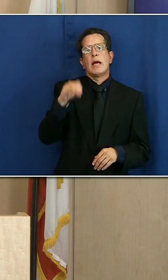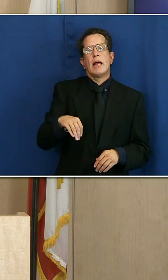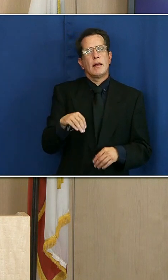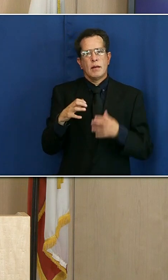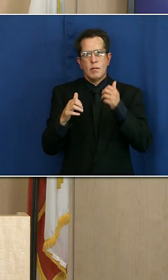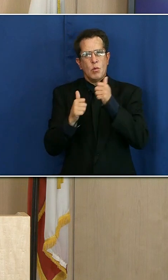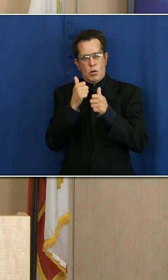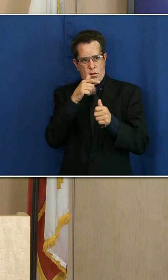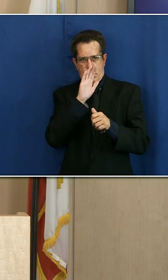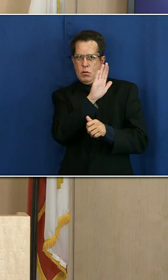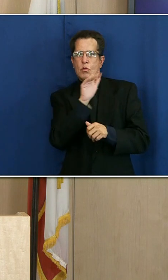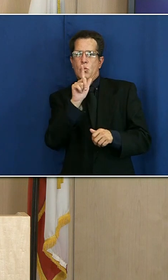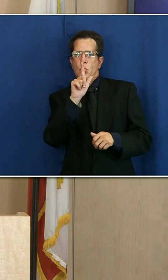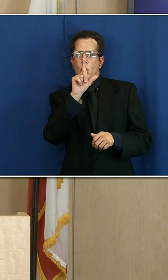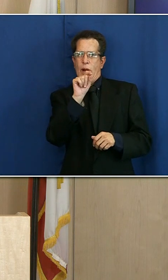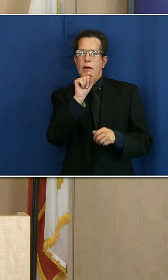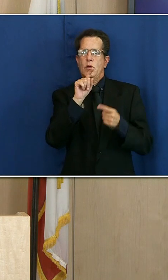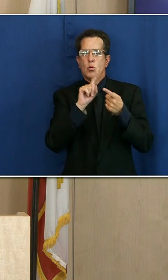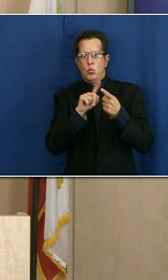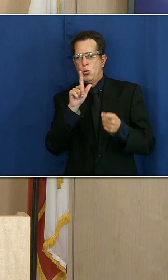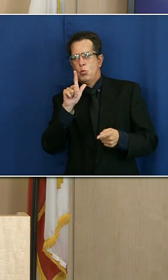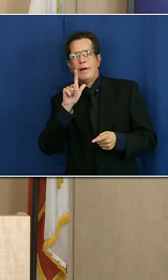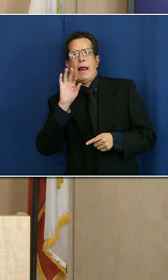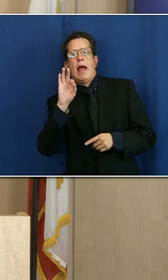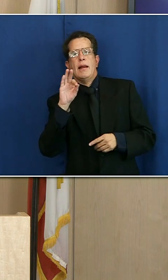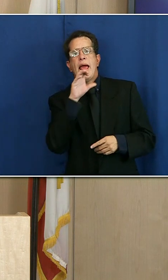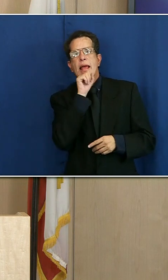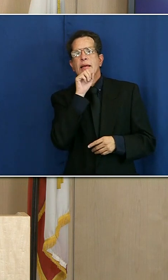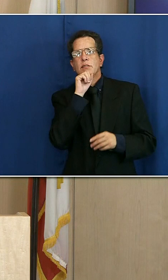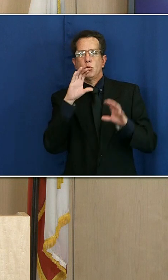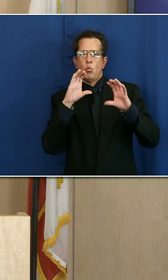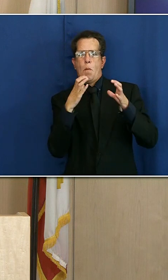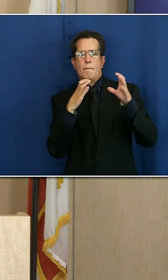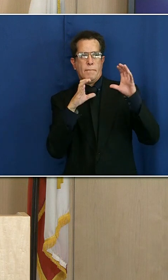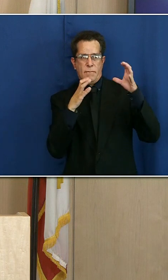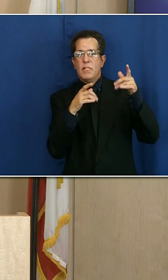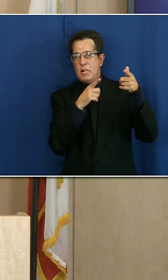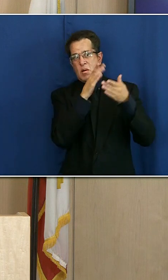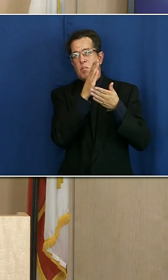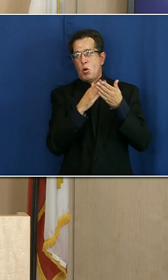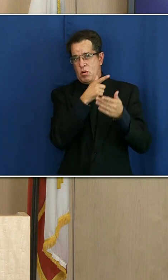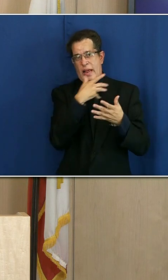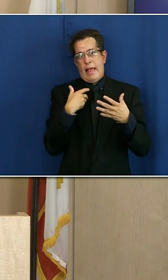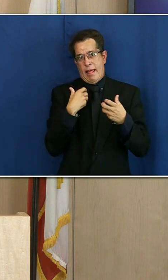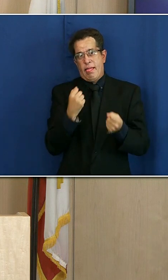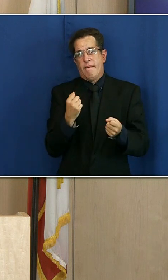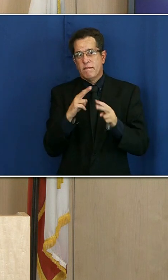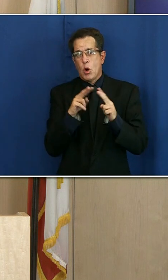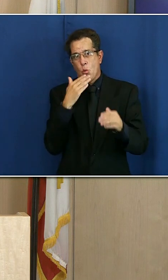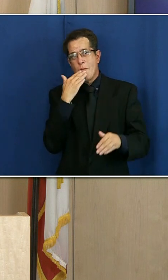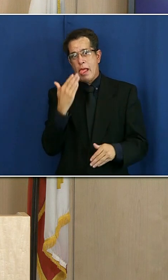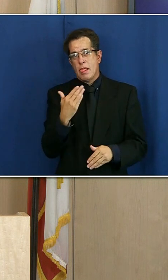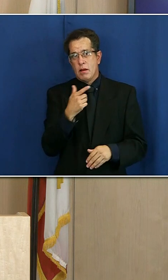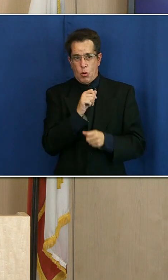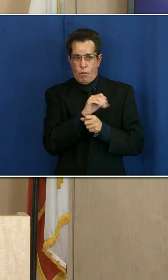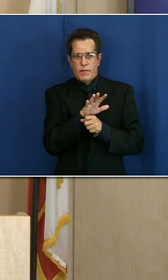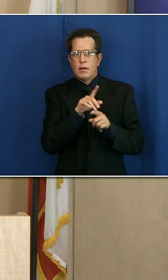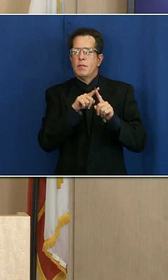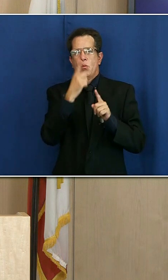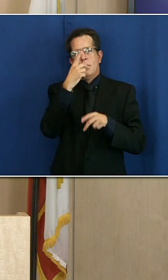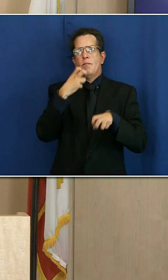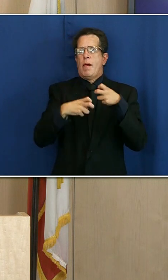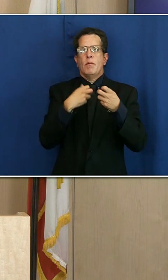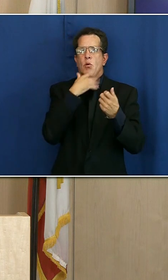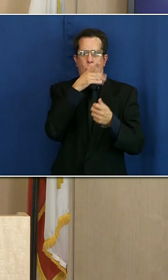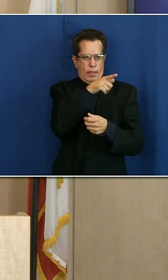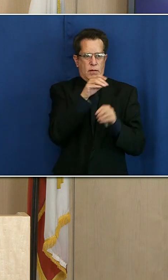to 29-year-old age group that most of these students are in, and so they are tolerating this well. The issue is we don't want them spreading